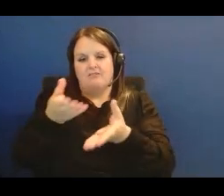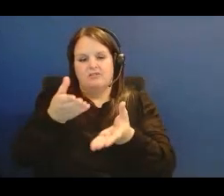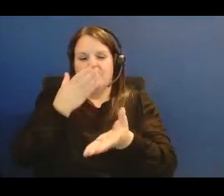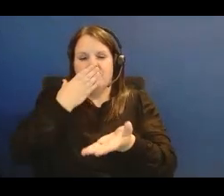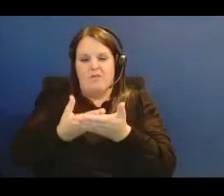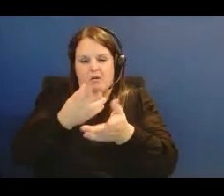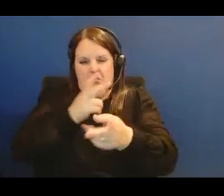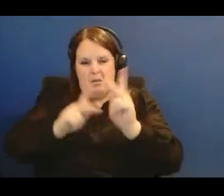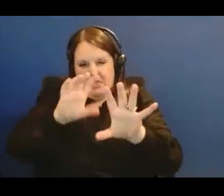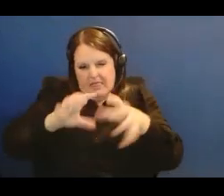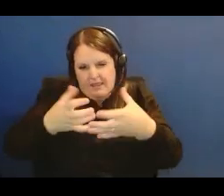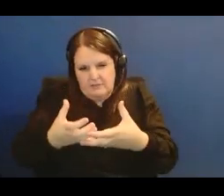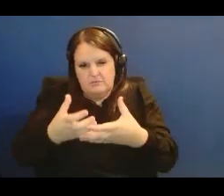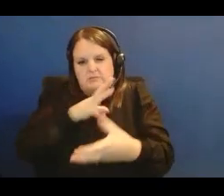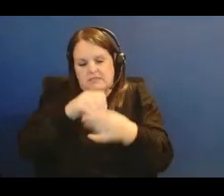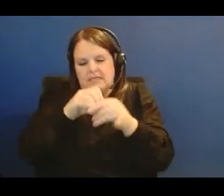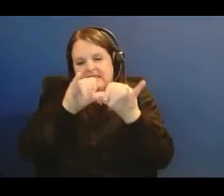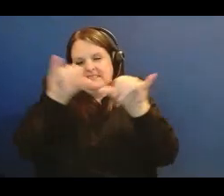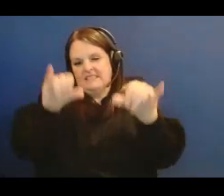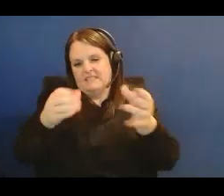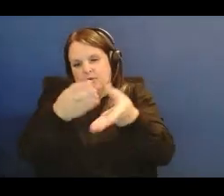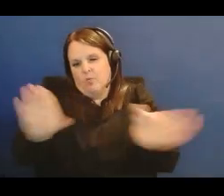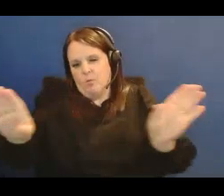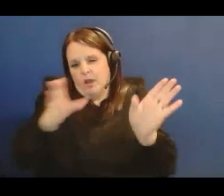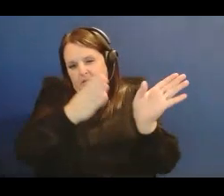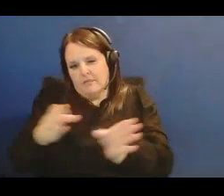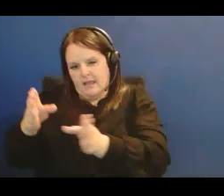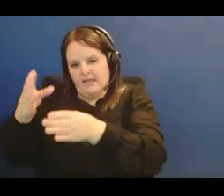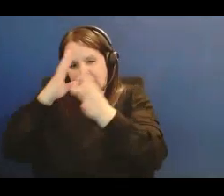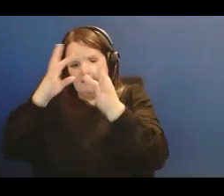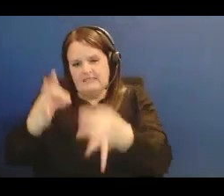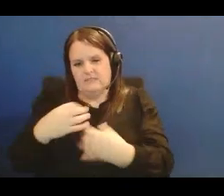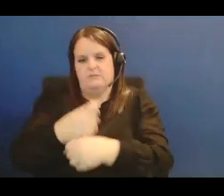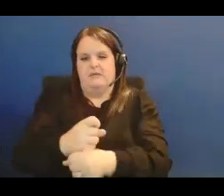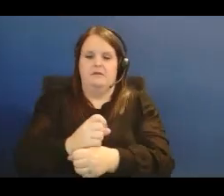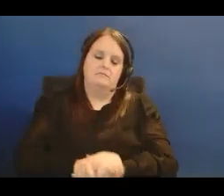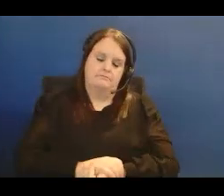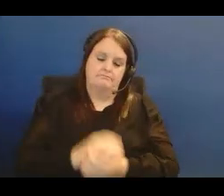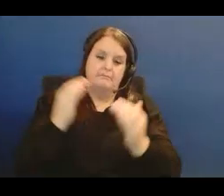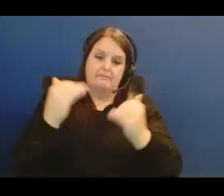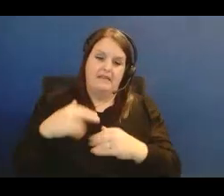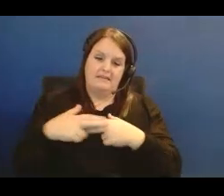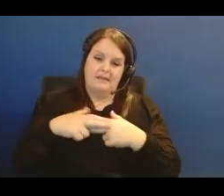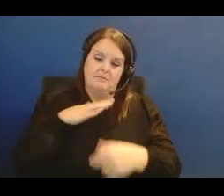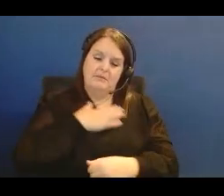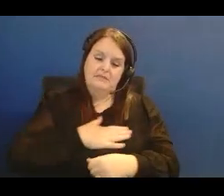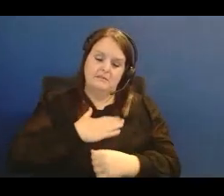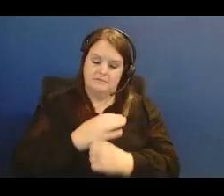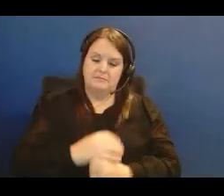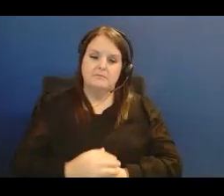to shape system-wide planning and decision-making. Next slide, please.